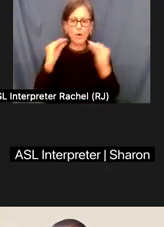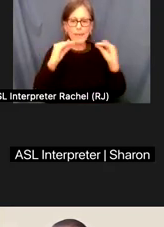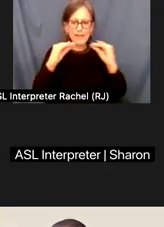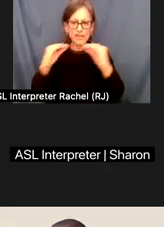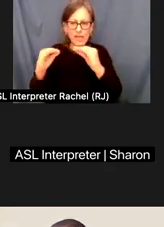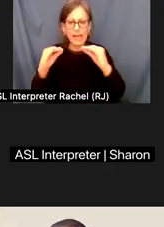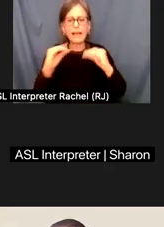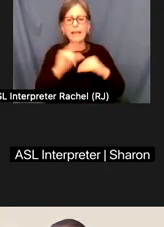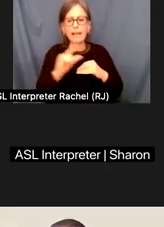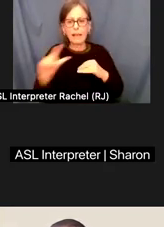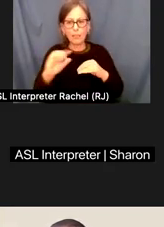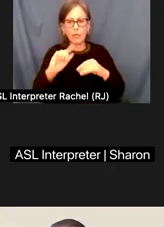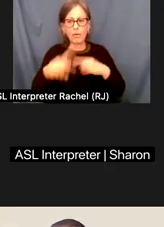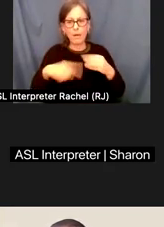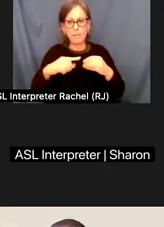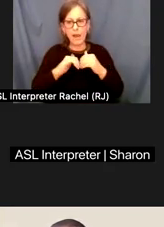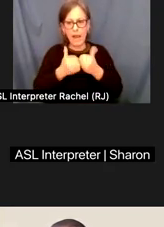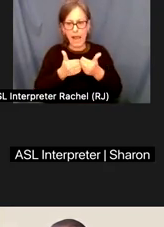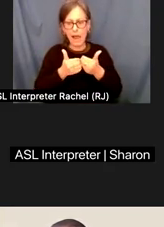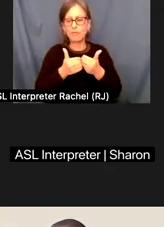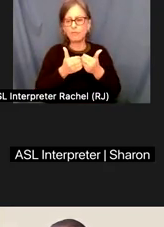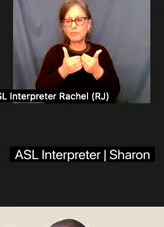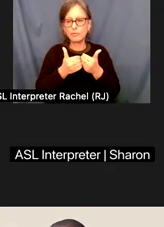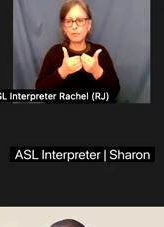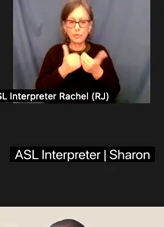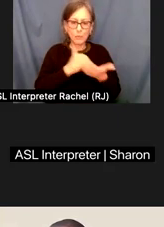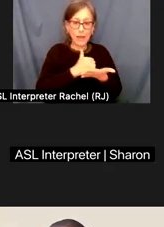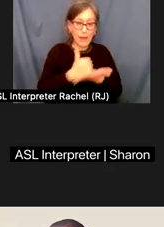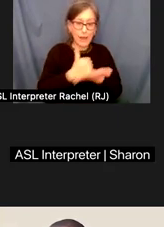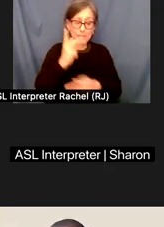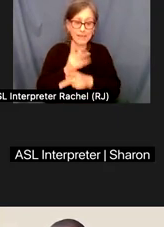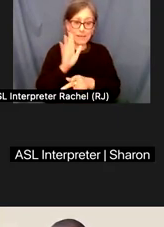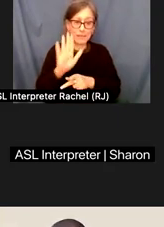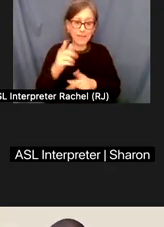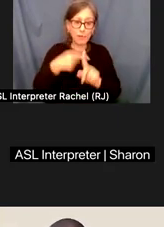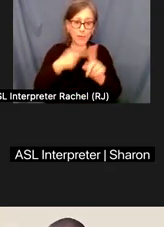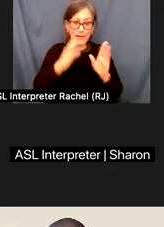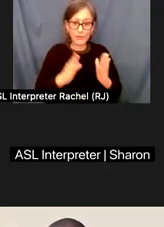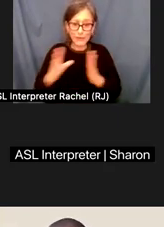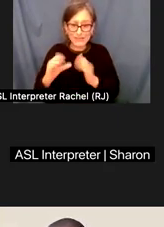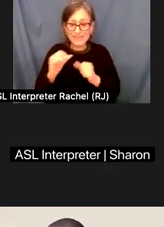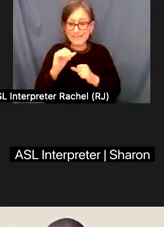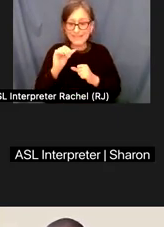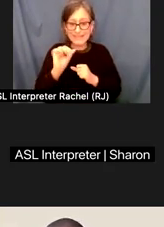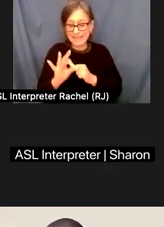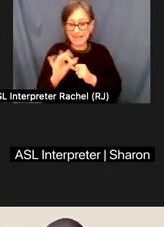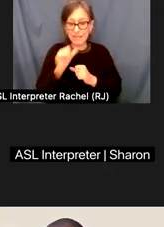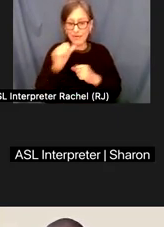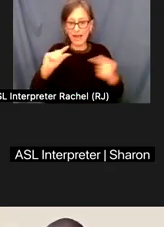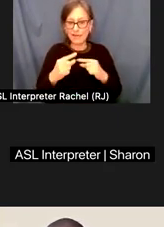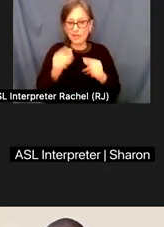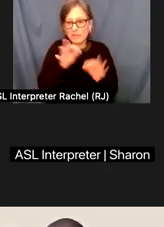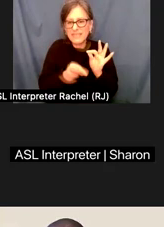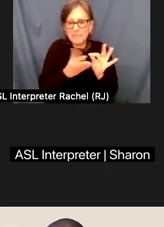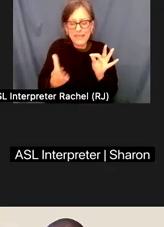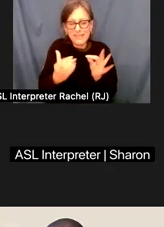landlords about how that can be can help them keep their tenants if they don't get injured by simple things, and helping